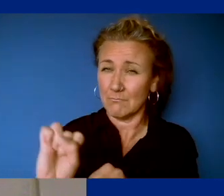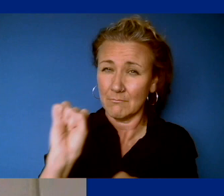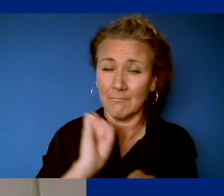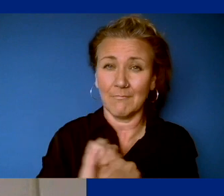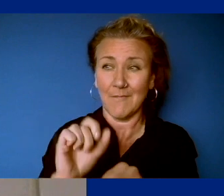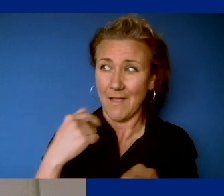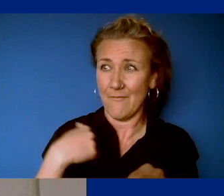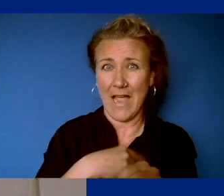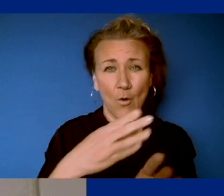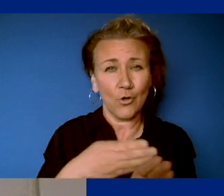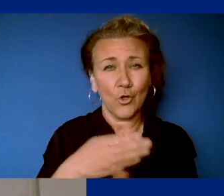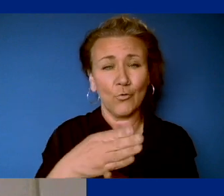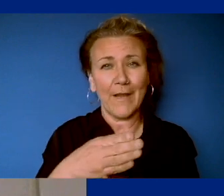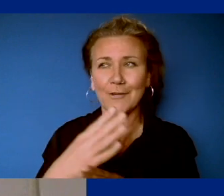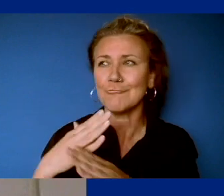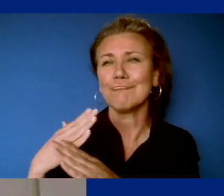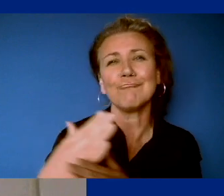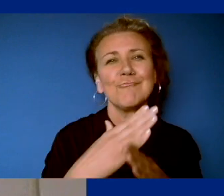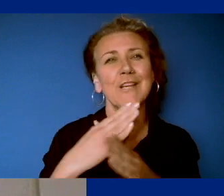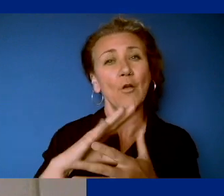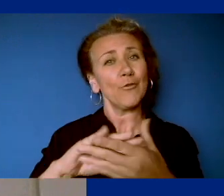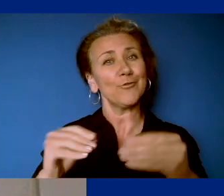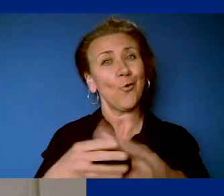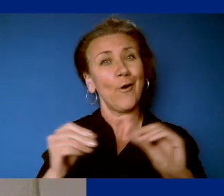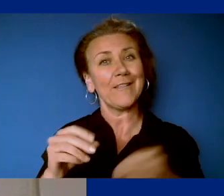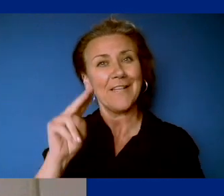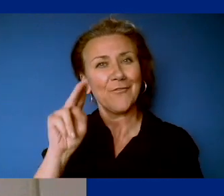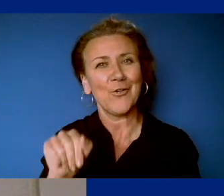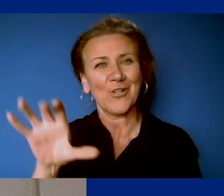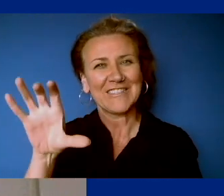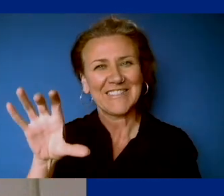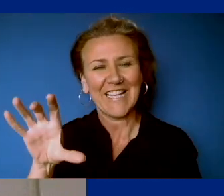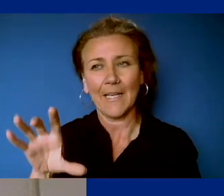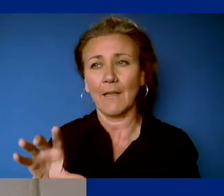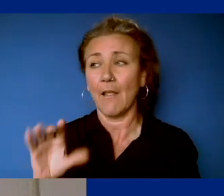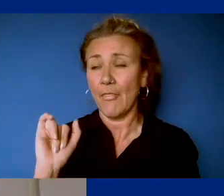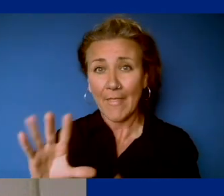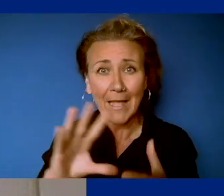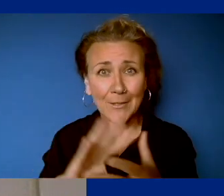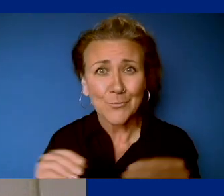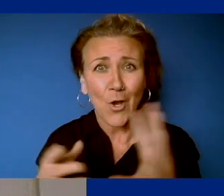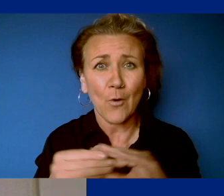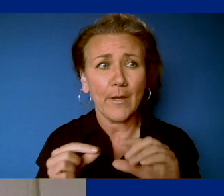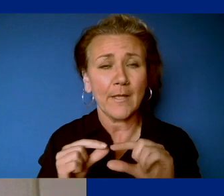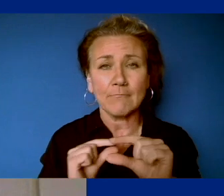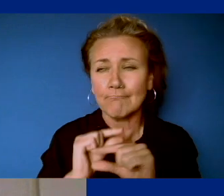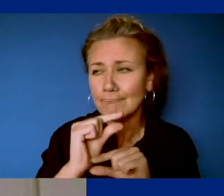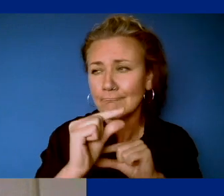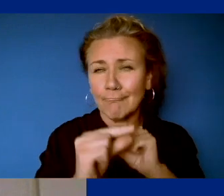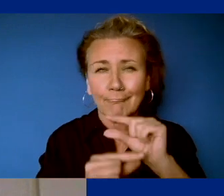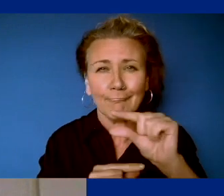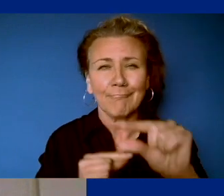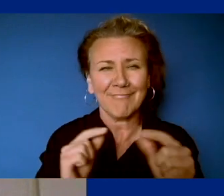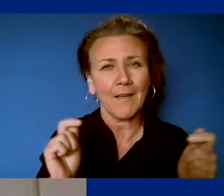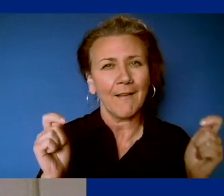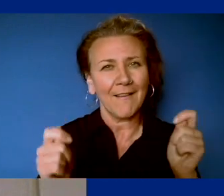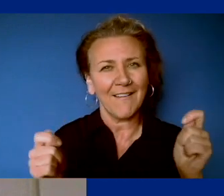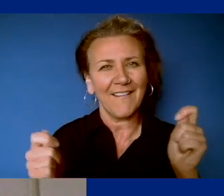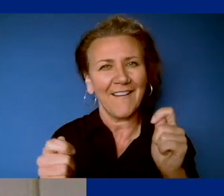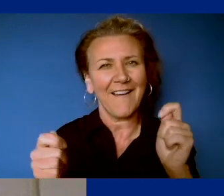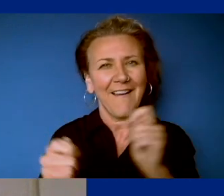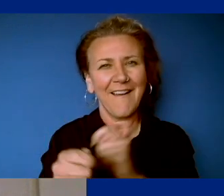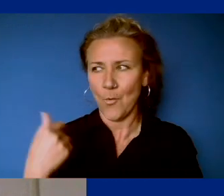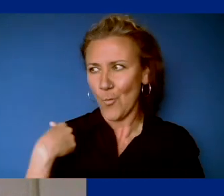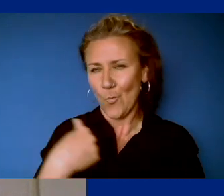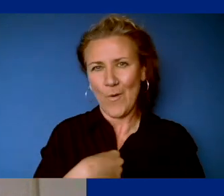the stories of our time here in the greatest city that once told often became little engines for change.